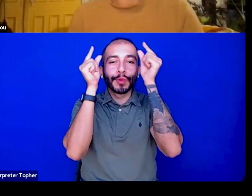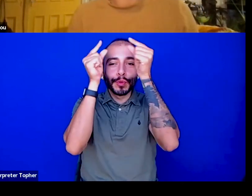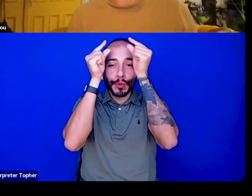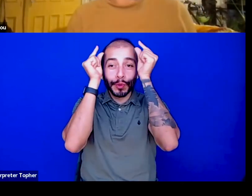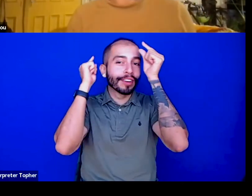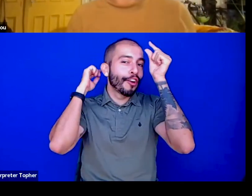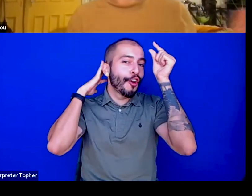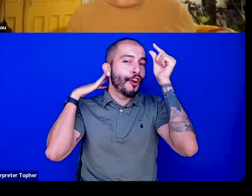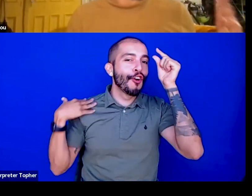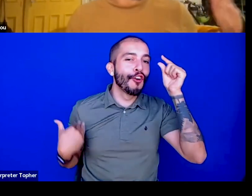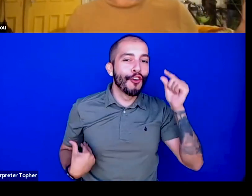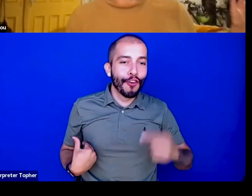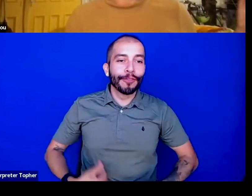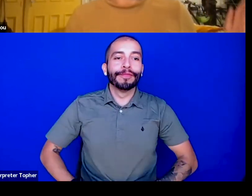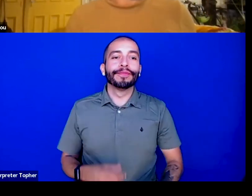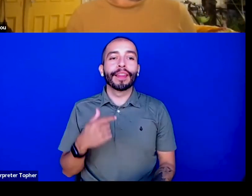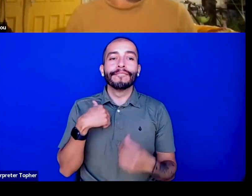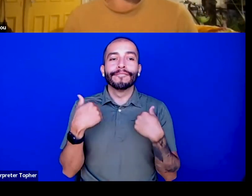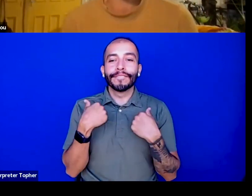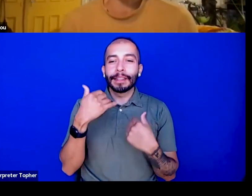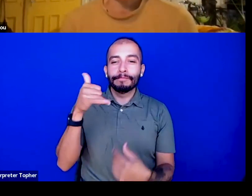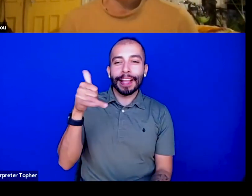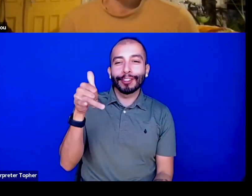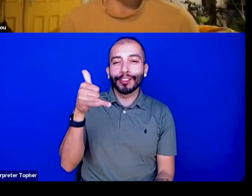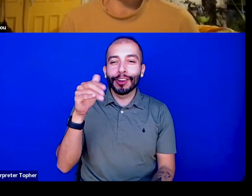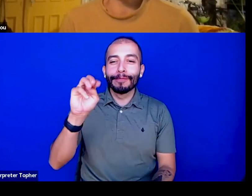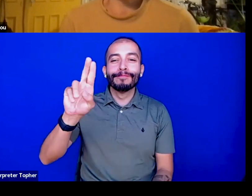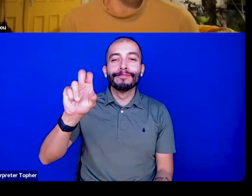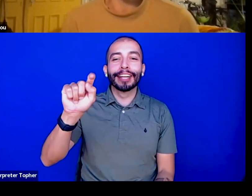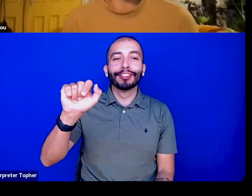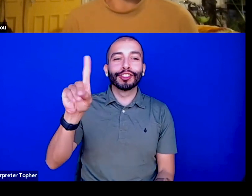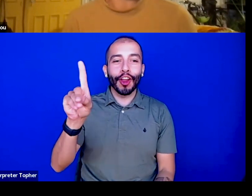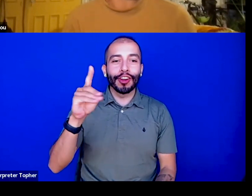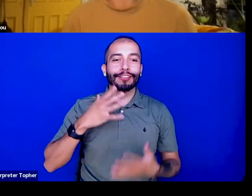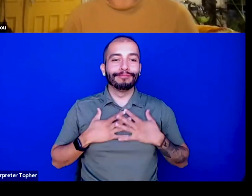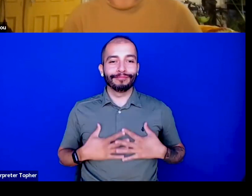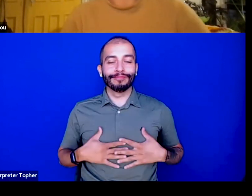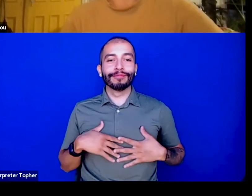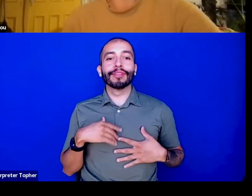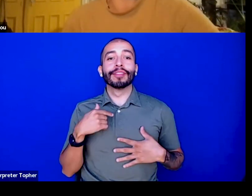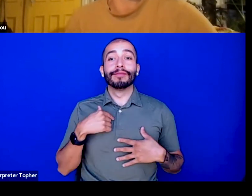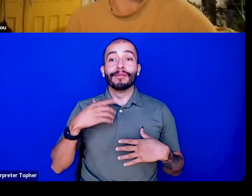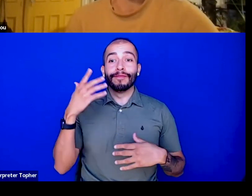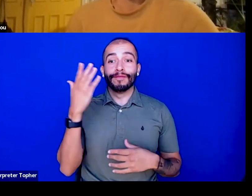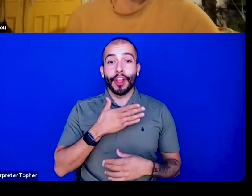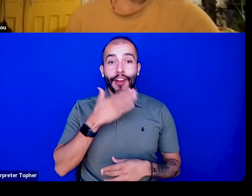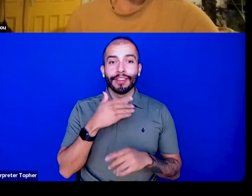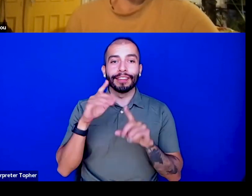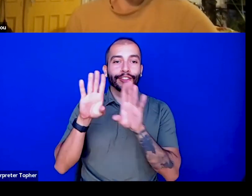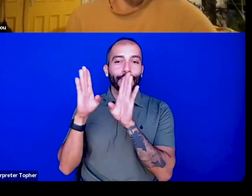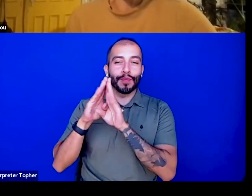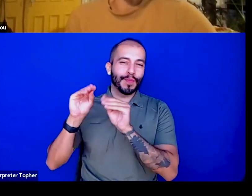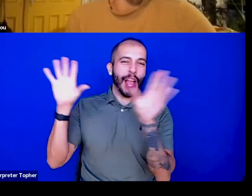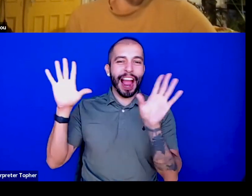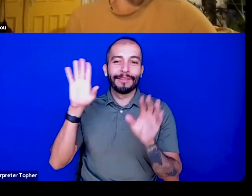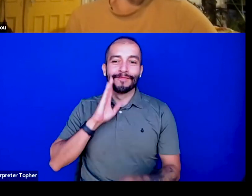sitting in front of a bright yellow door and a gray wall. And I work at a crisis hotline that is divested